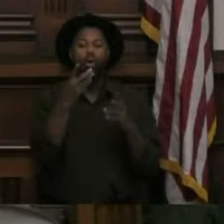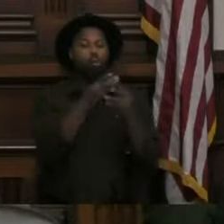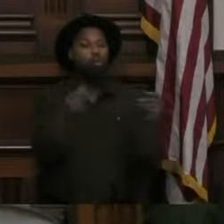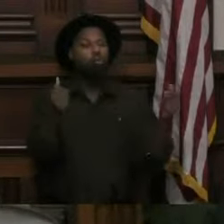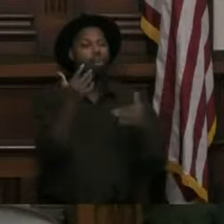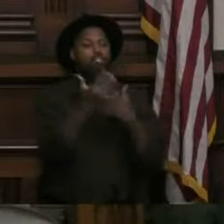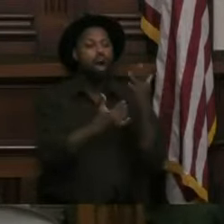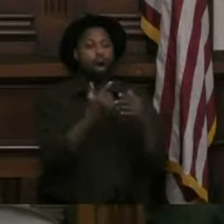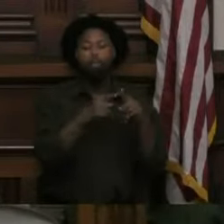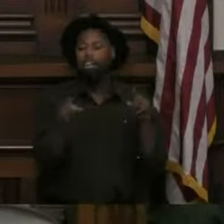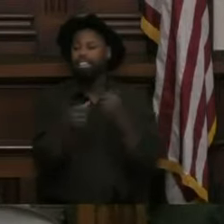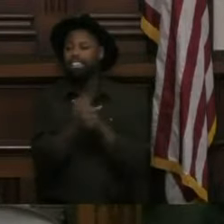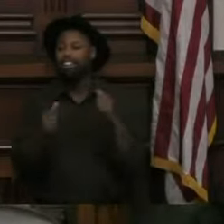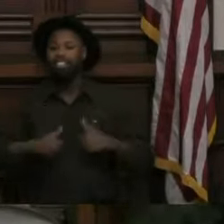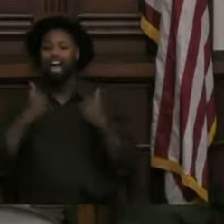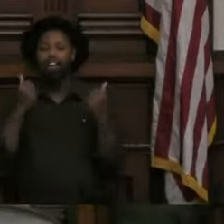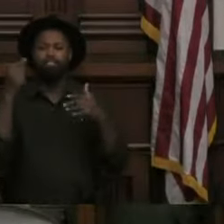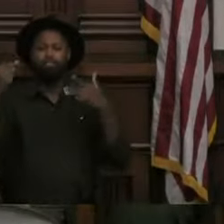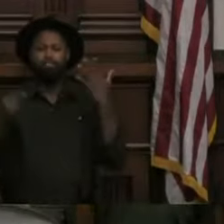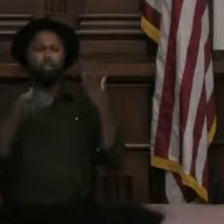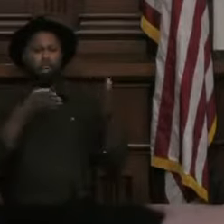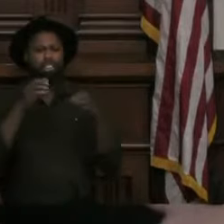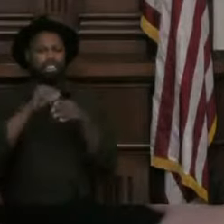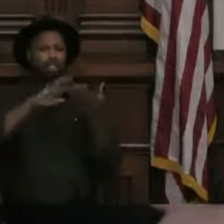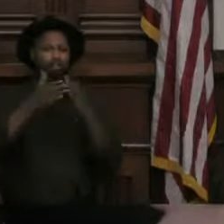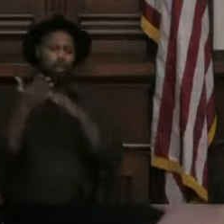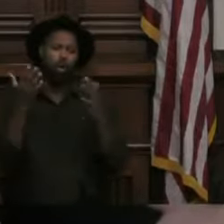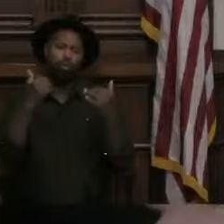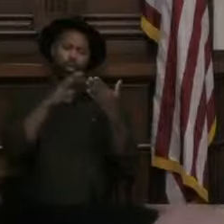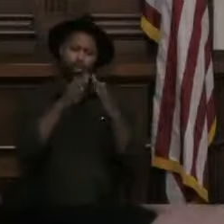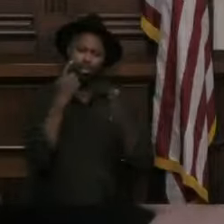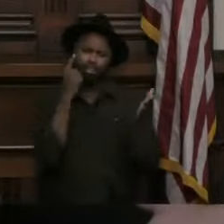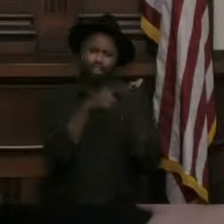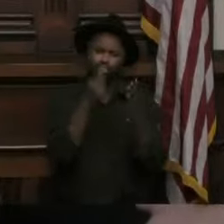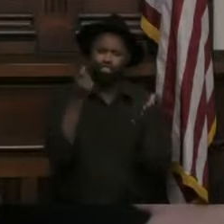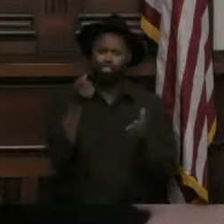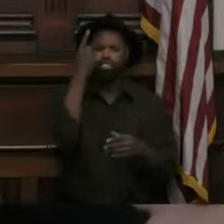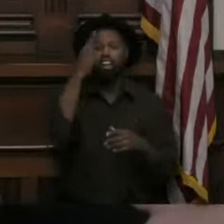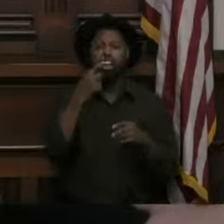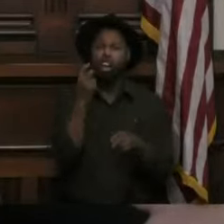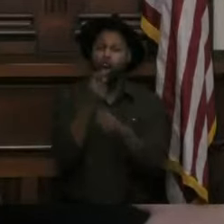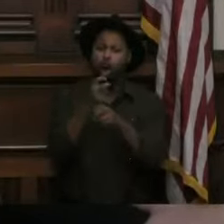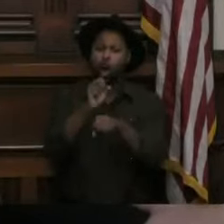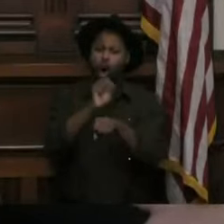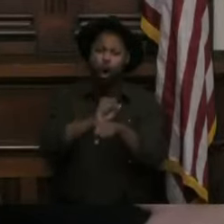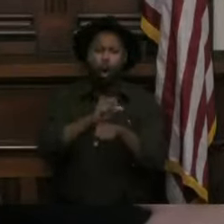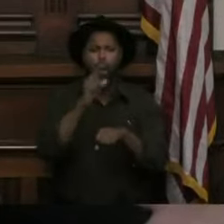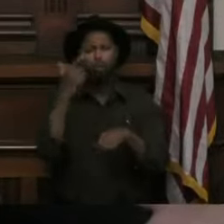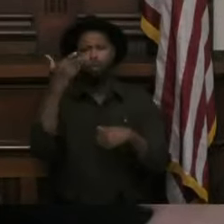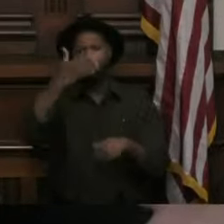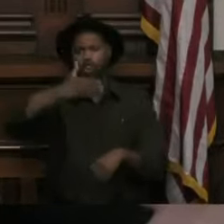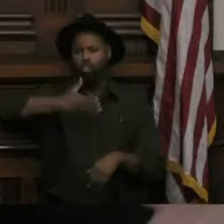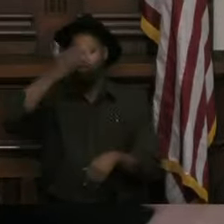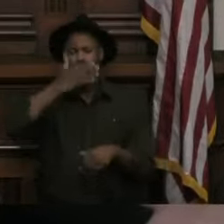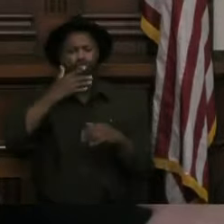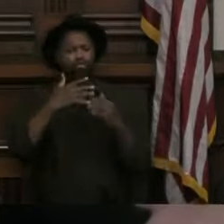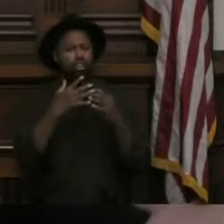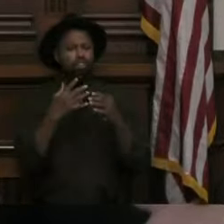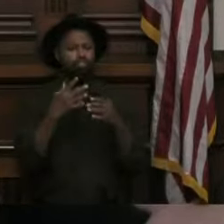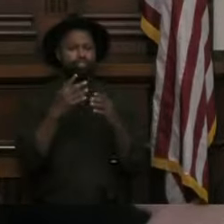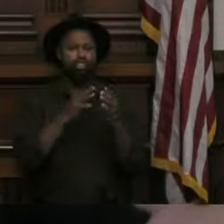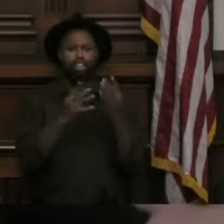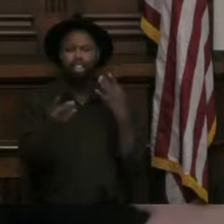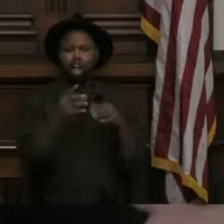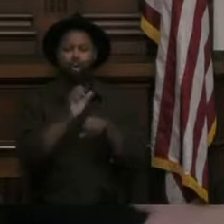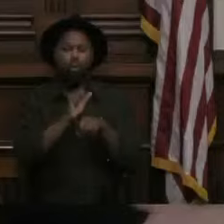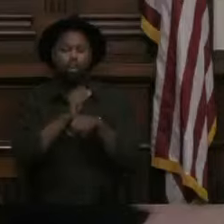lives in many other ways in the community. So I just want to make sure that the community acknowledges and understands that the very difficult frontline work that is beyond just